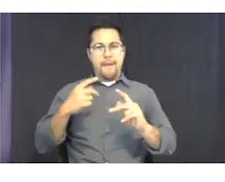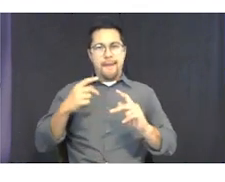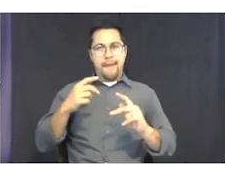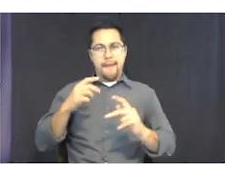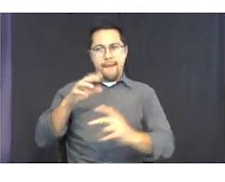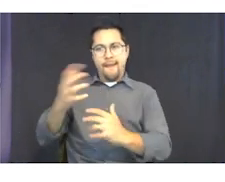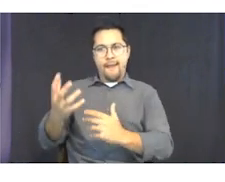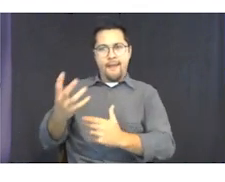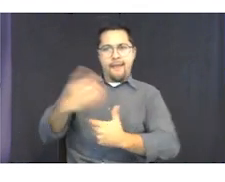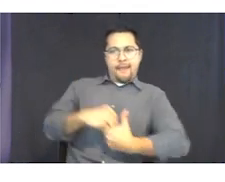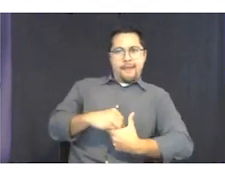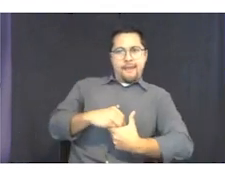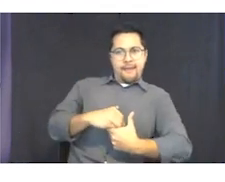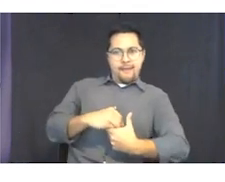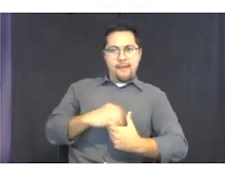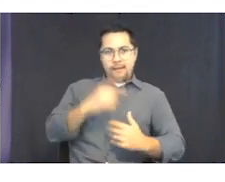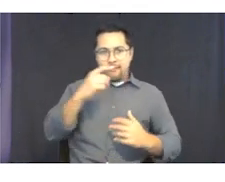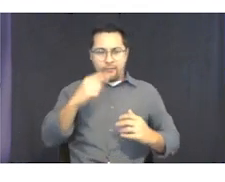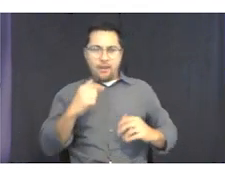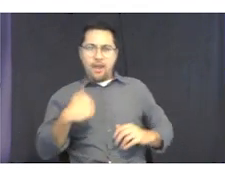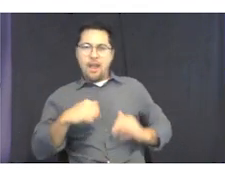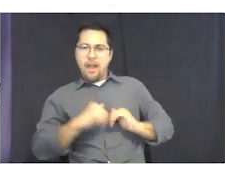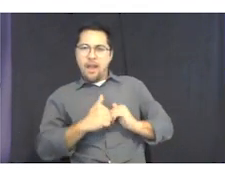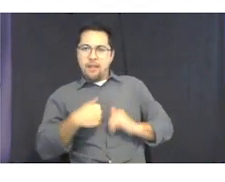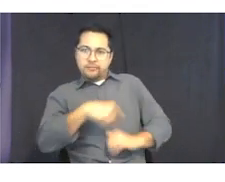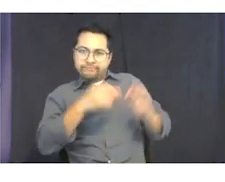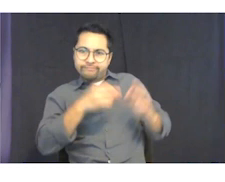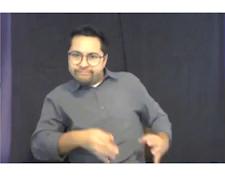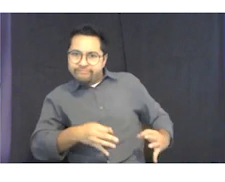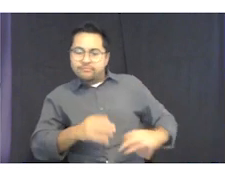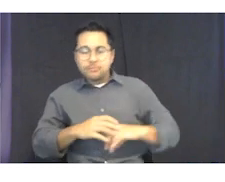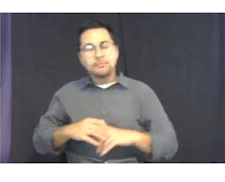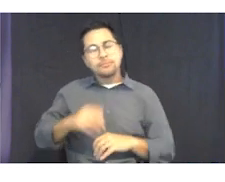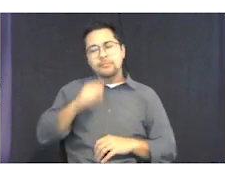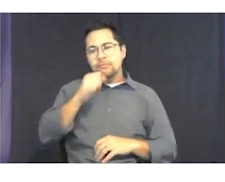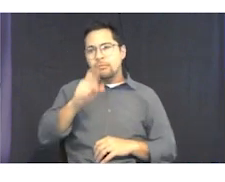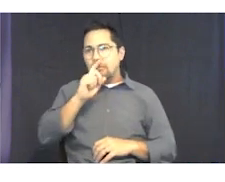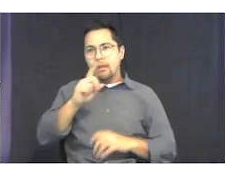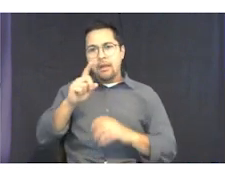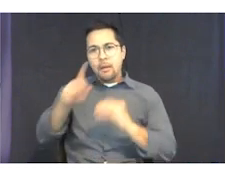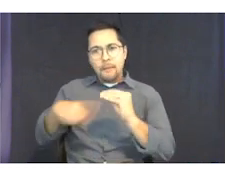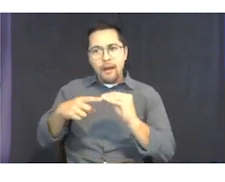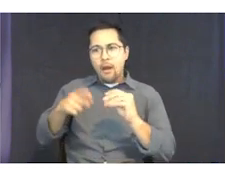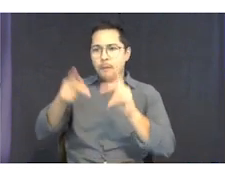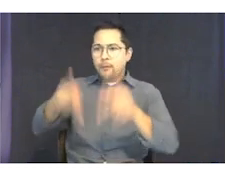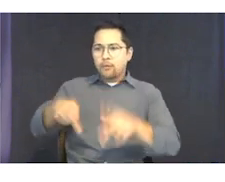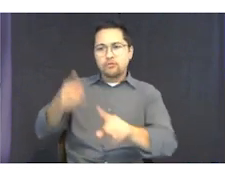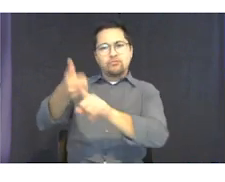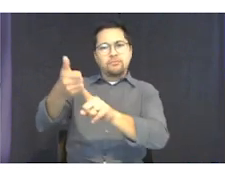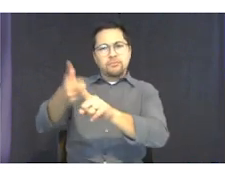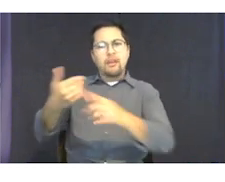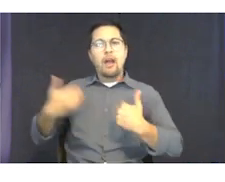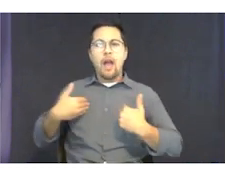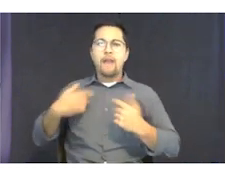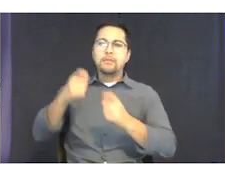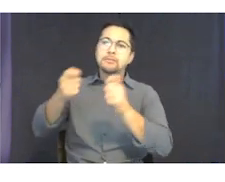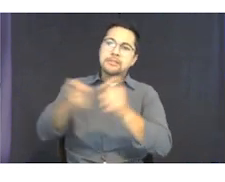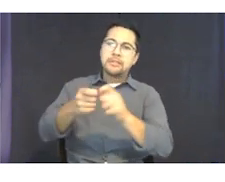eligibility criterion. So it's not just a matter of somebody having a specific diagnosis of a developmental